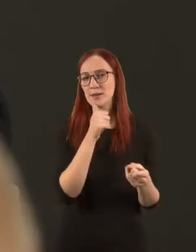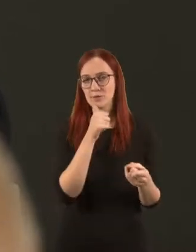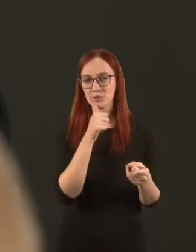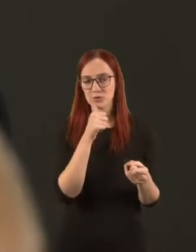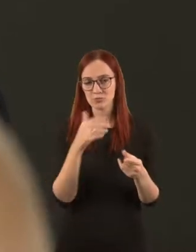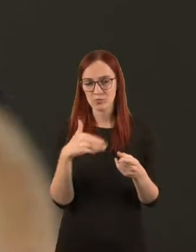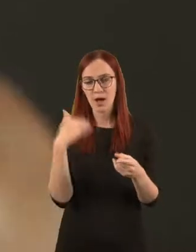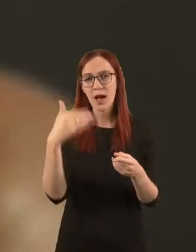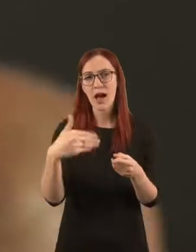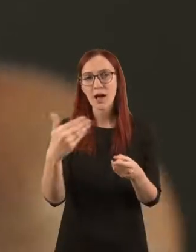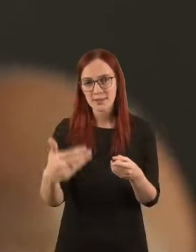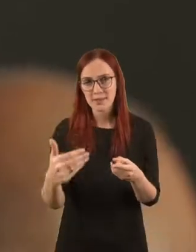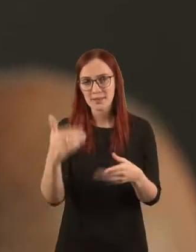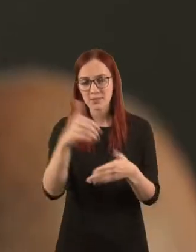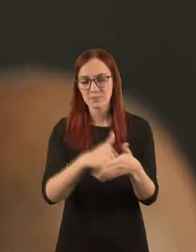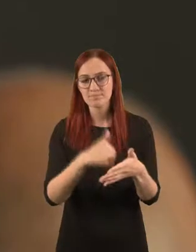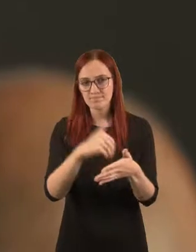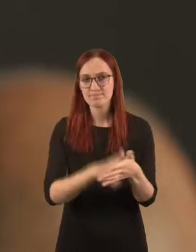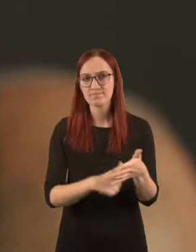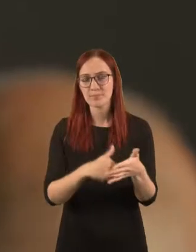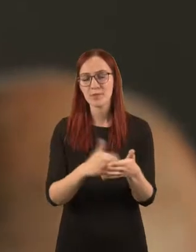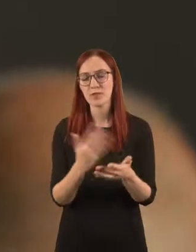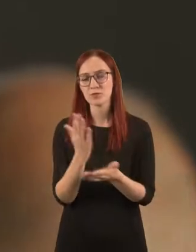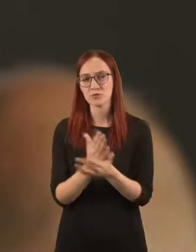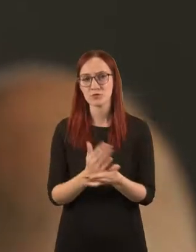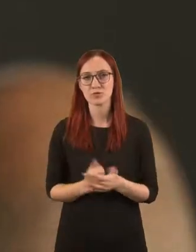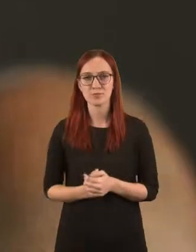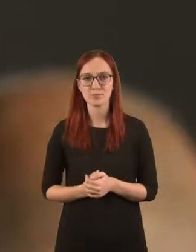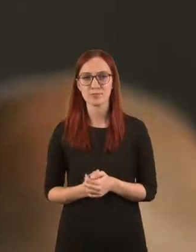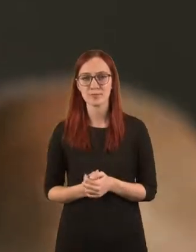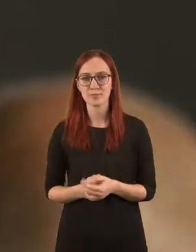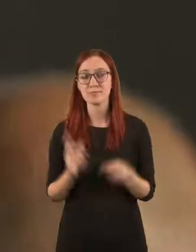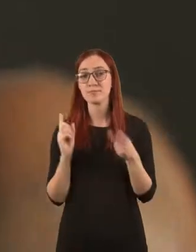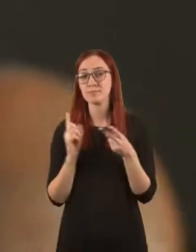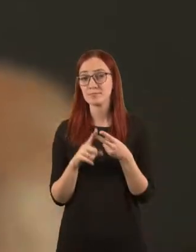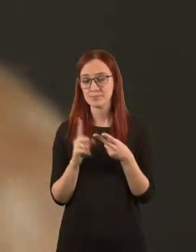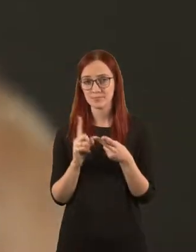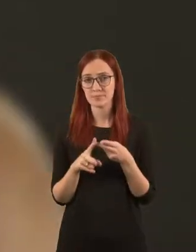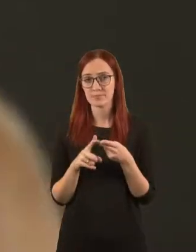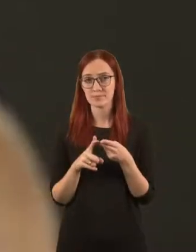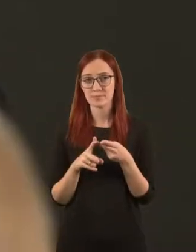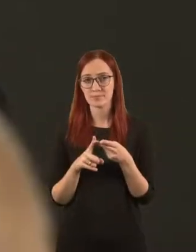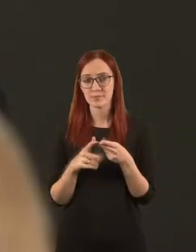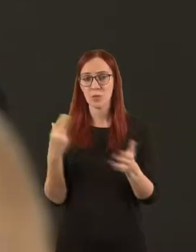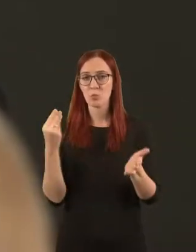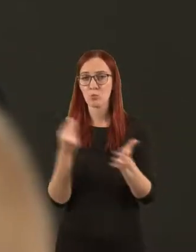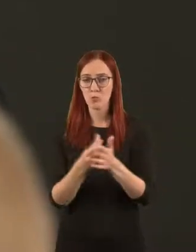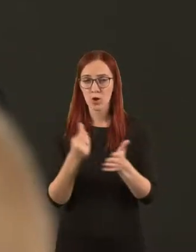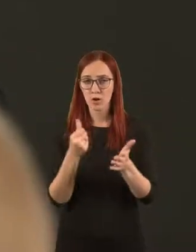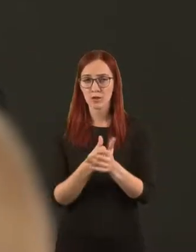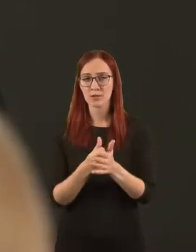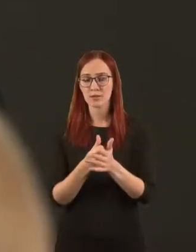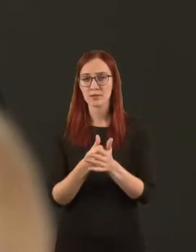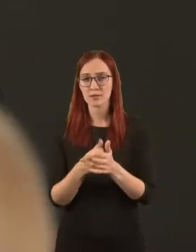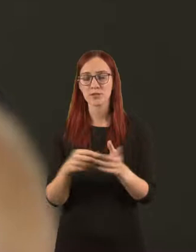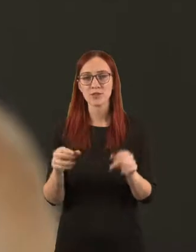principle, which yields two benefits, two sorts of benefits. First, the investments to further